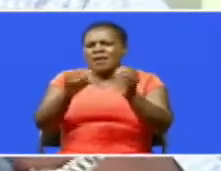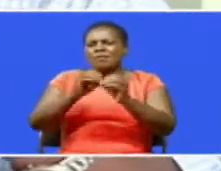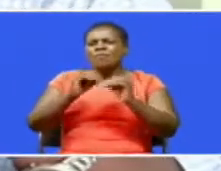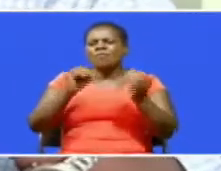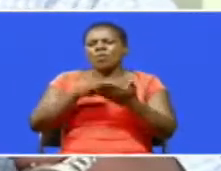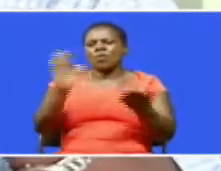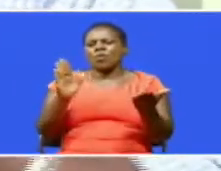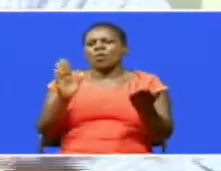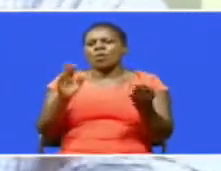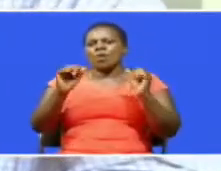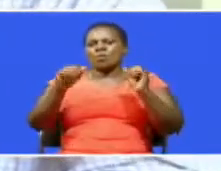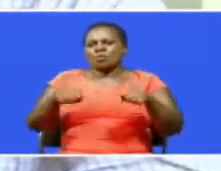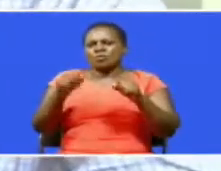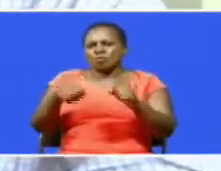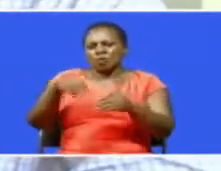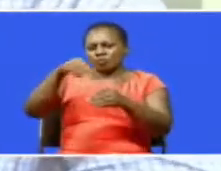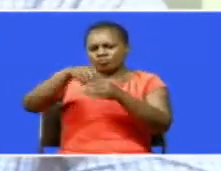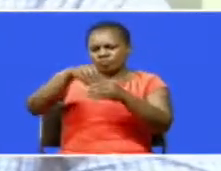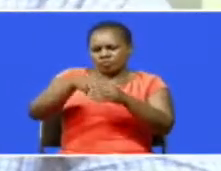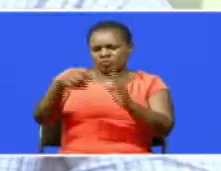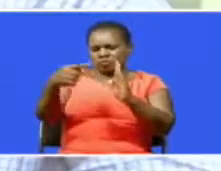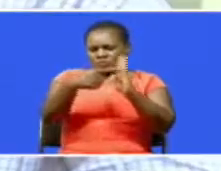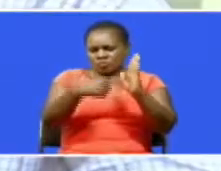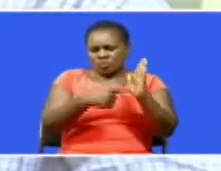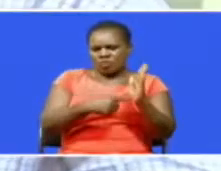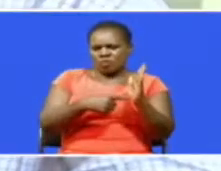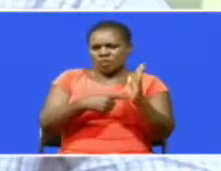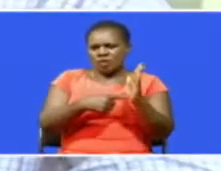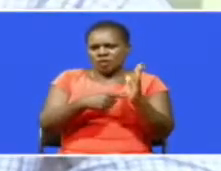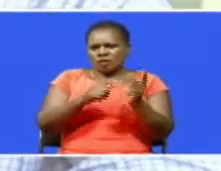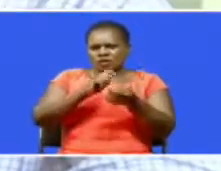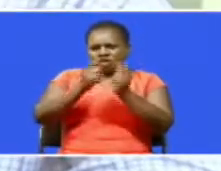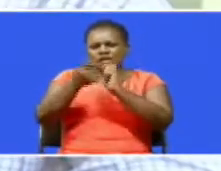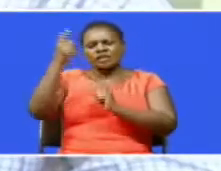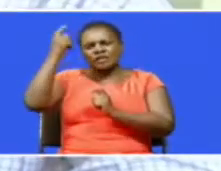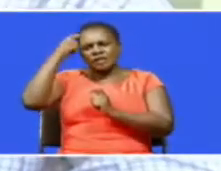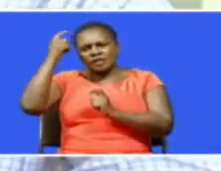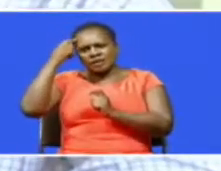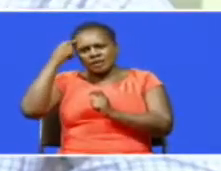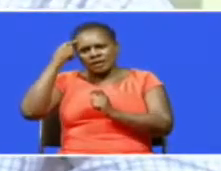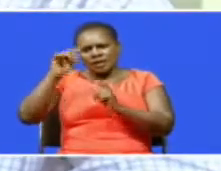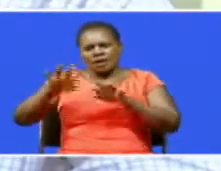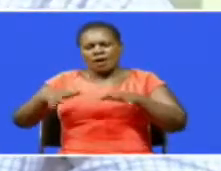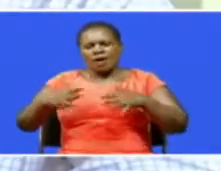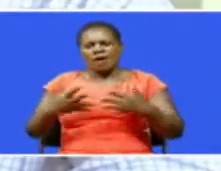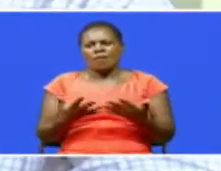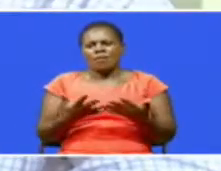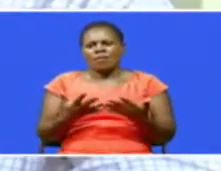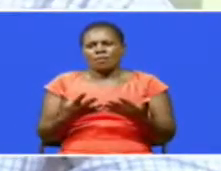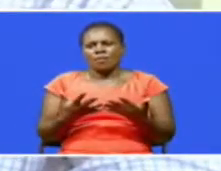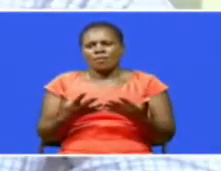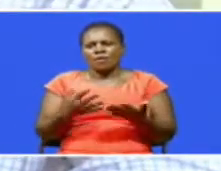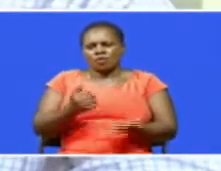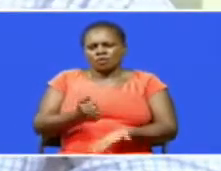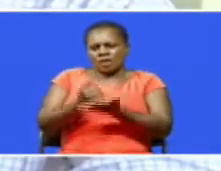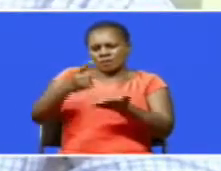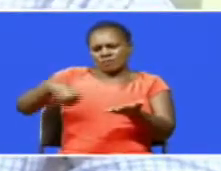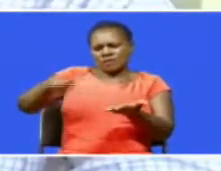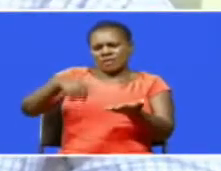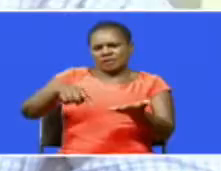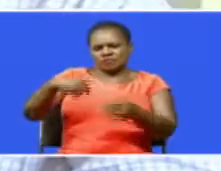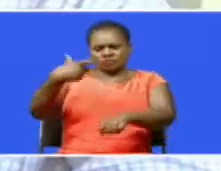vaccines. So you can factor for that. So we need to re-engineer our thinking and say, how do we enable ourselves to